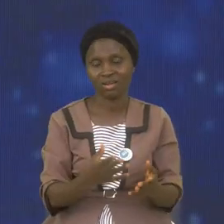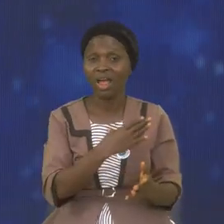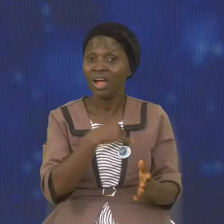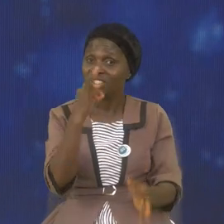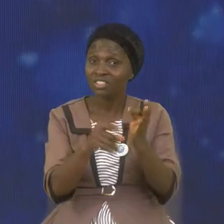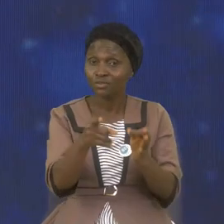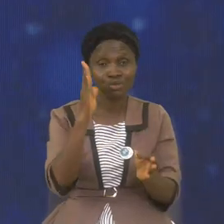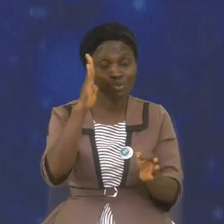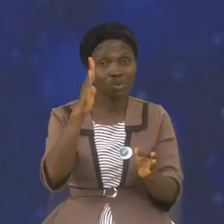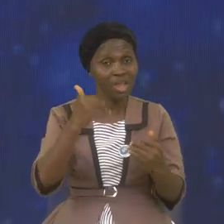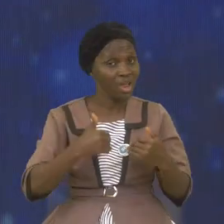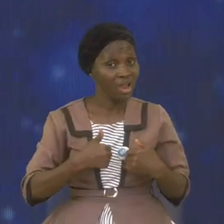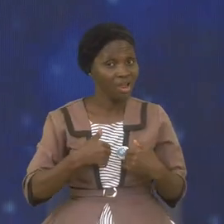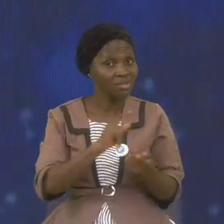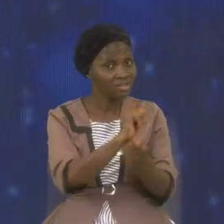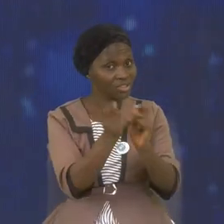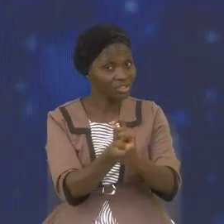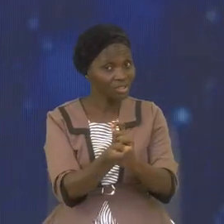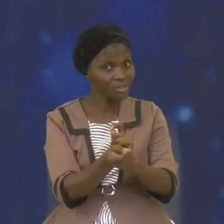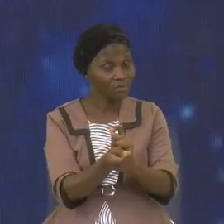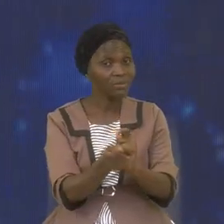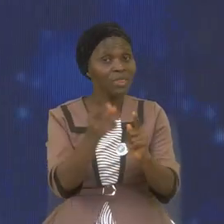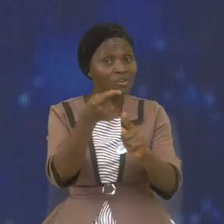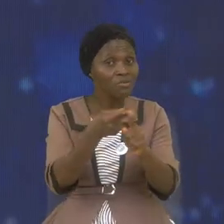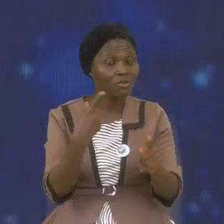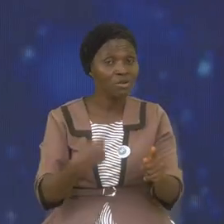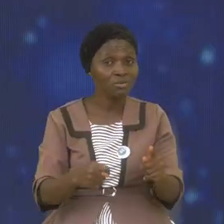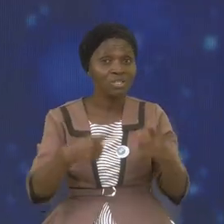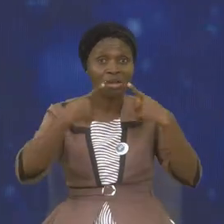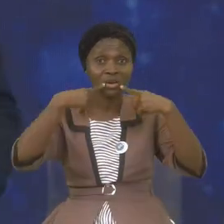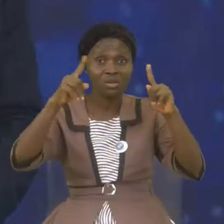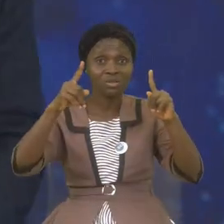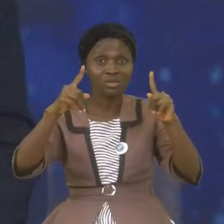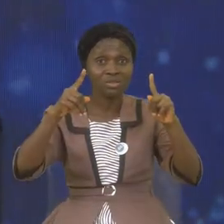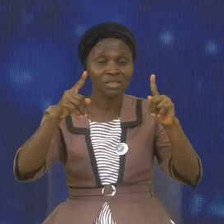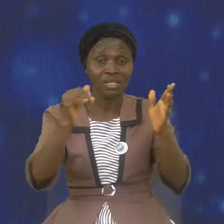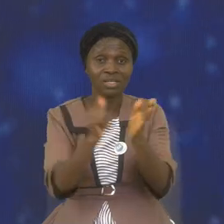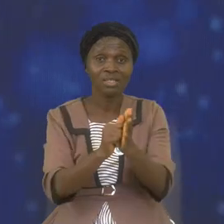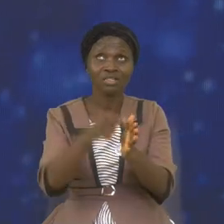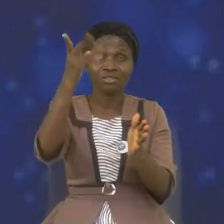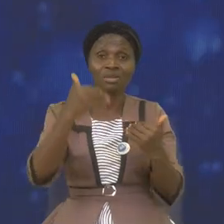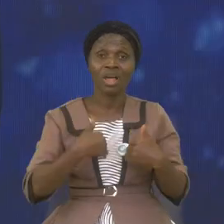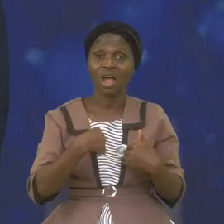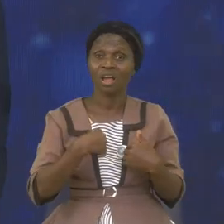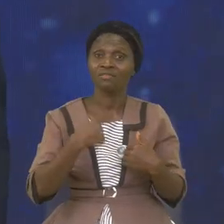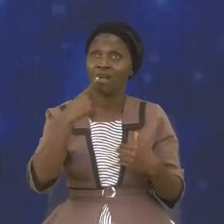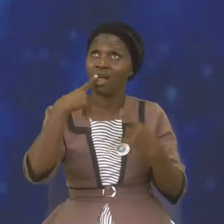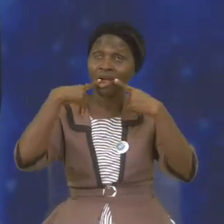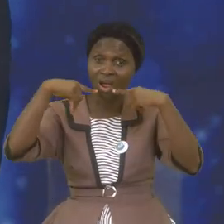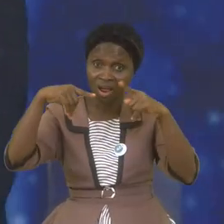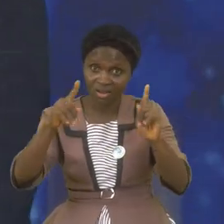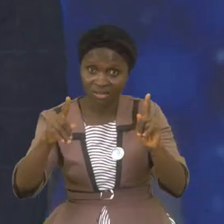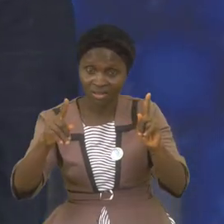change from the proclamation and sentence of heaven, all these iniquities, not